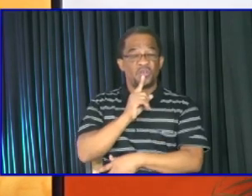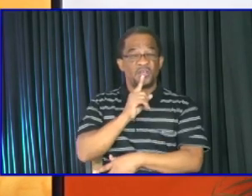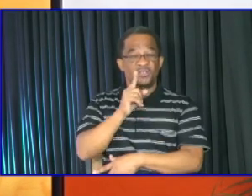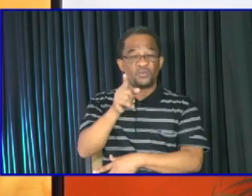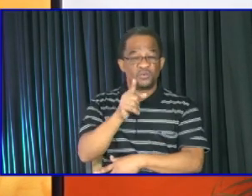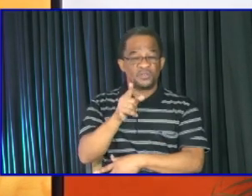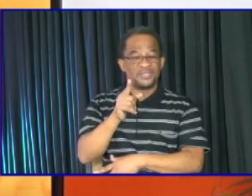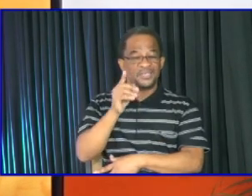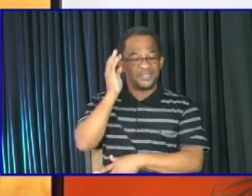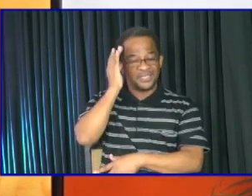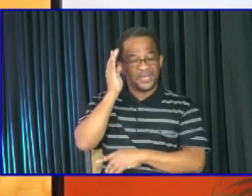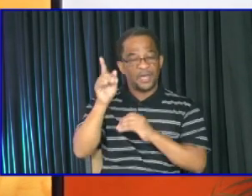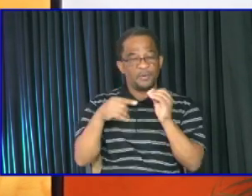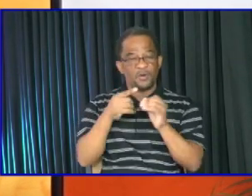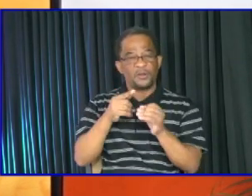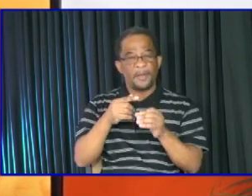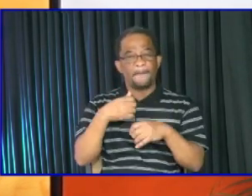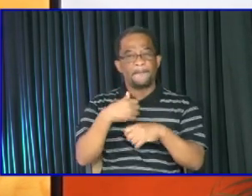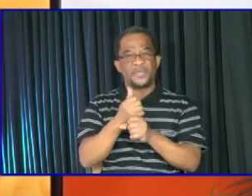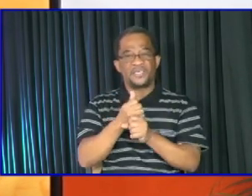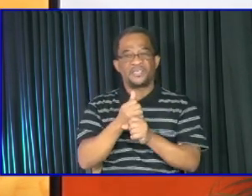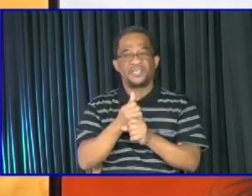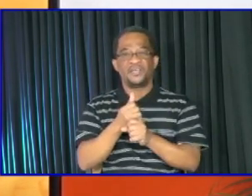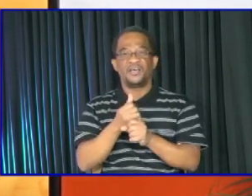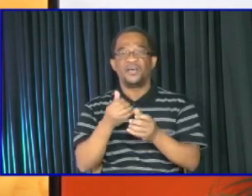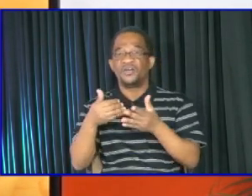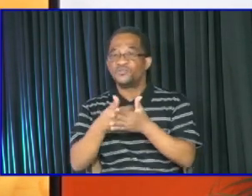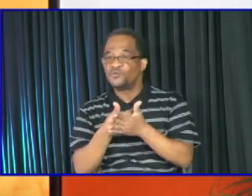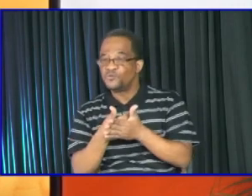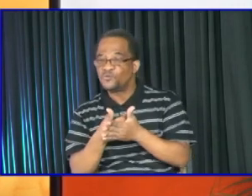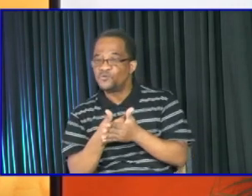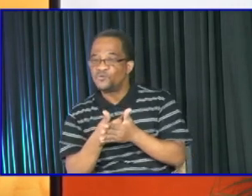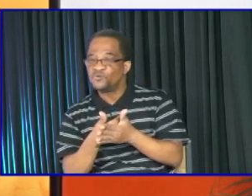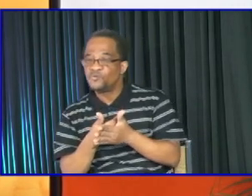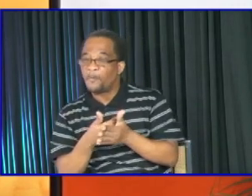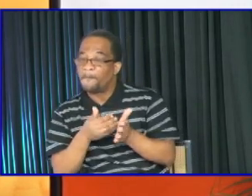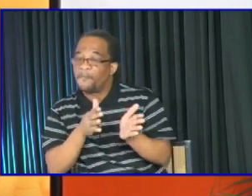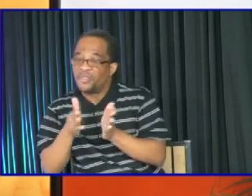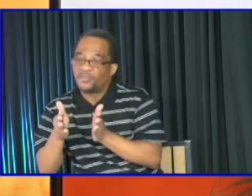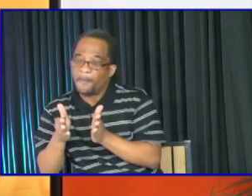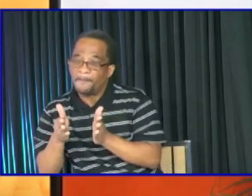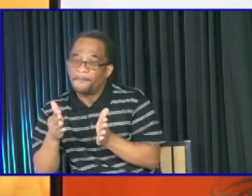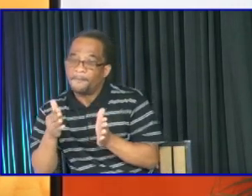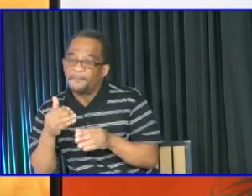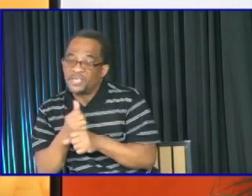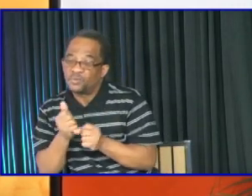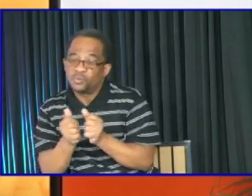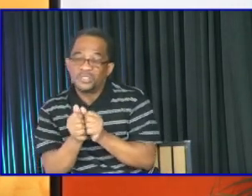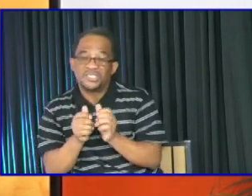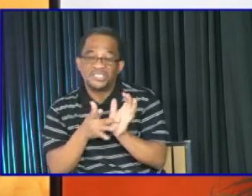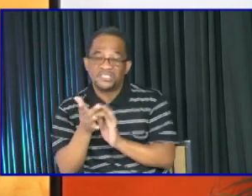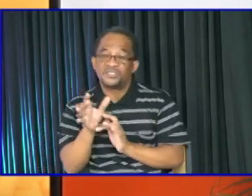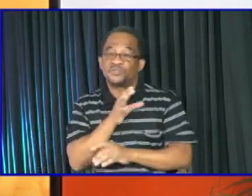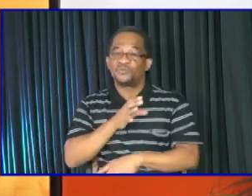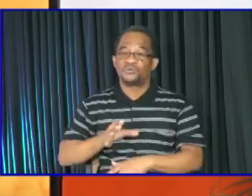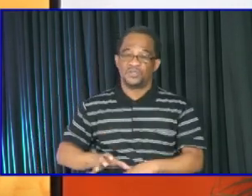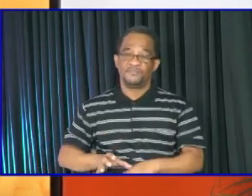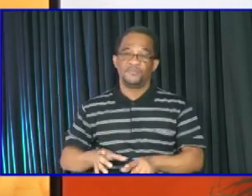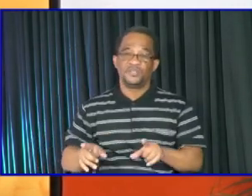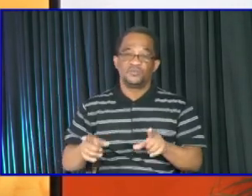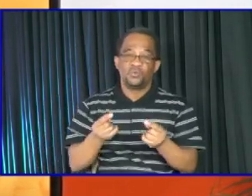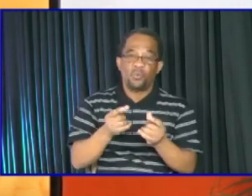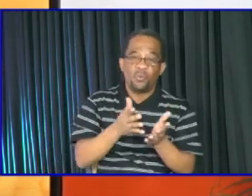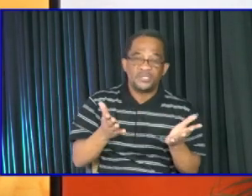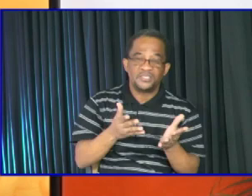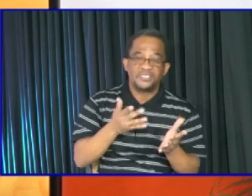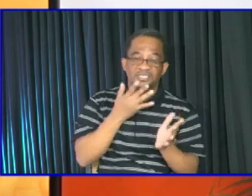are considering making a new move, make a new move with Jesus Christ. Do as He bids you.